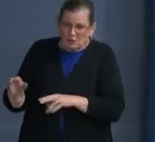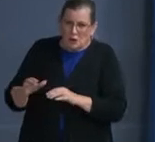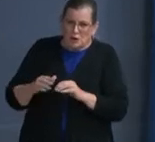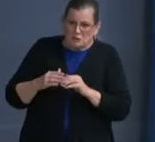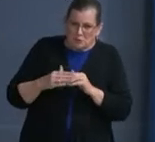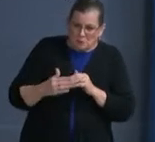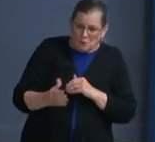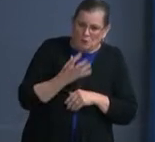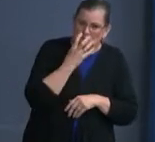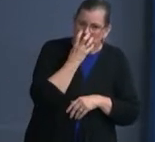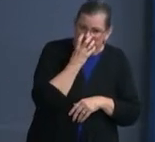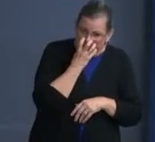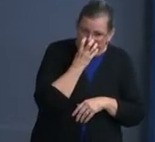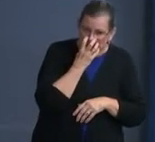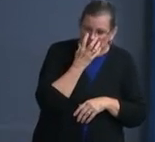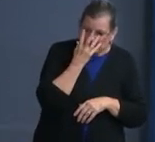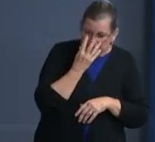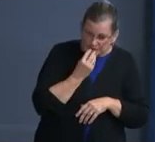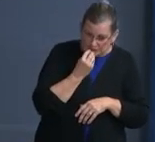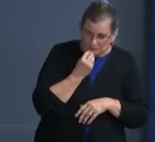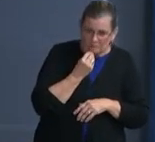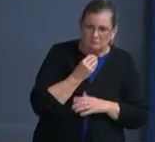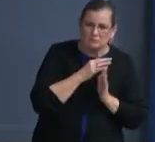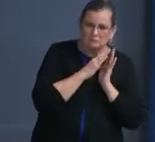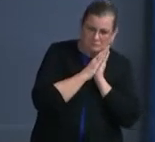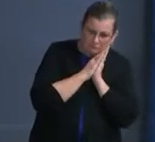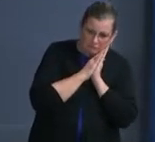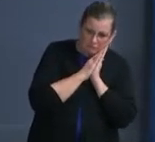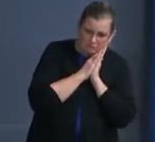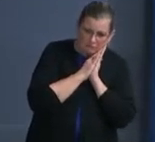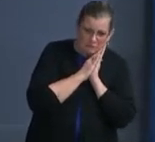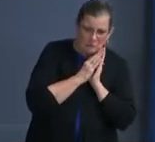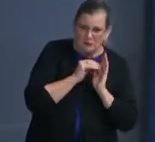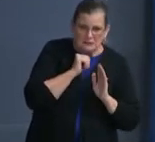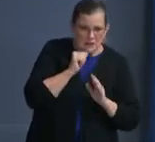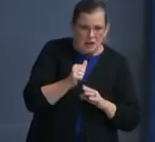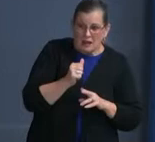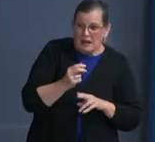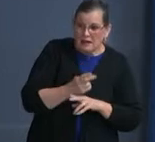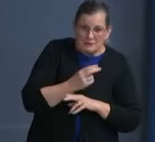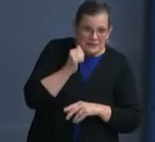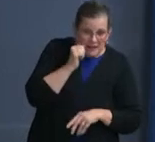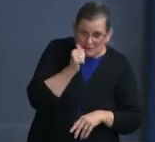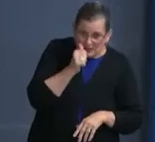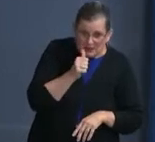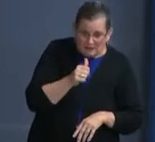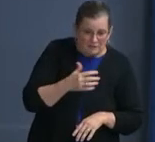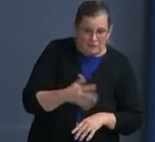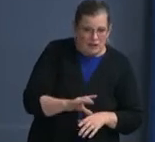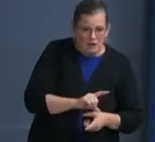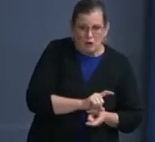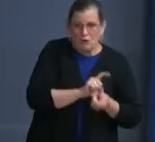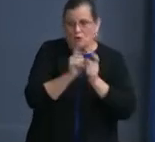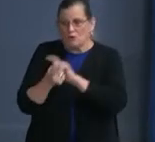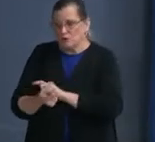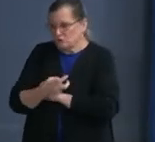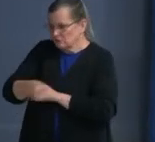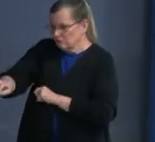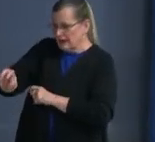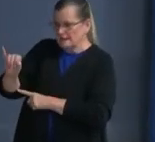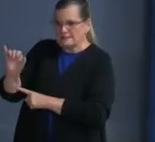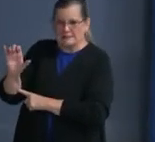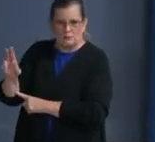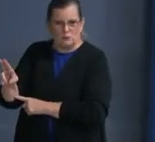that aren't an ICU bed on an everyday basis that can be converted to an ICU bed. So we have the ability to build